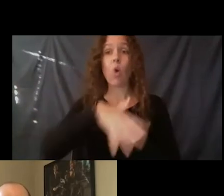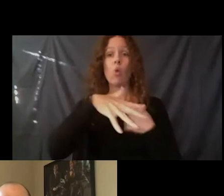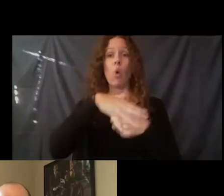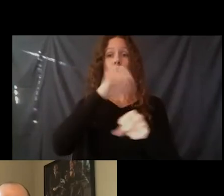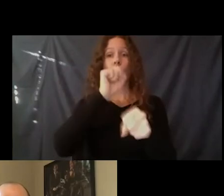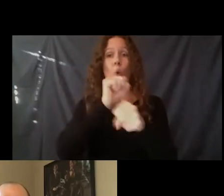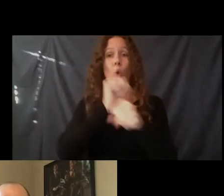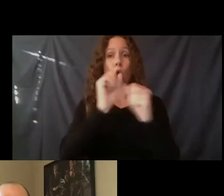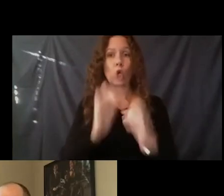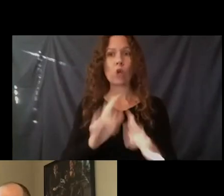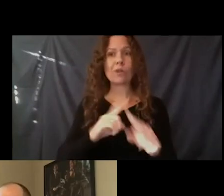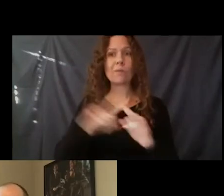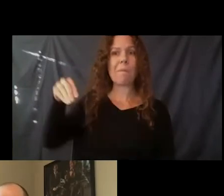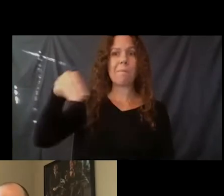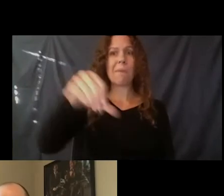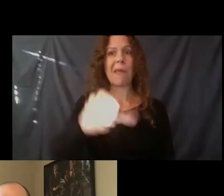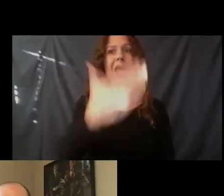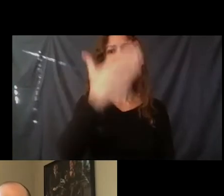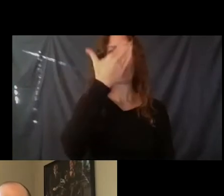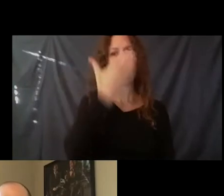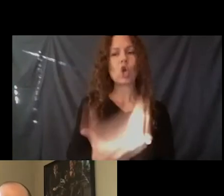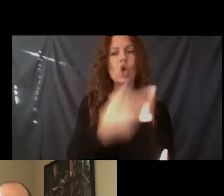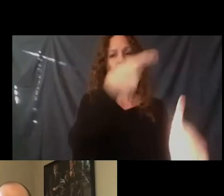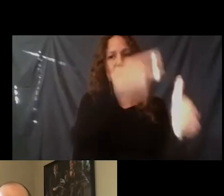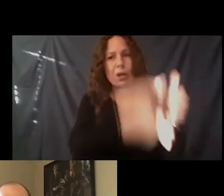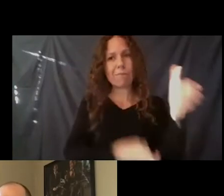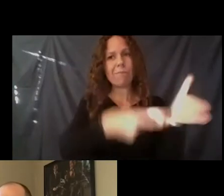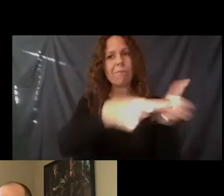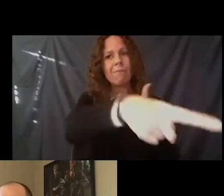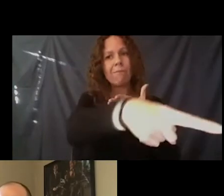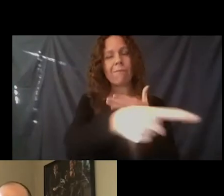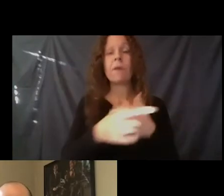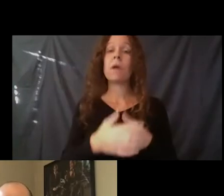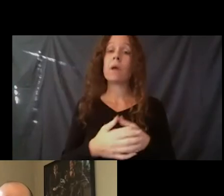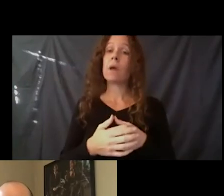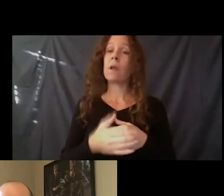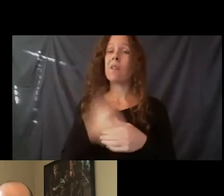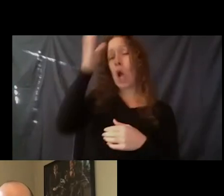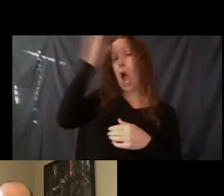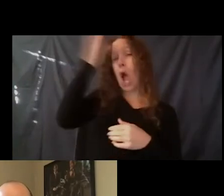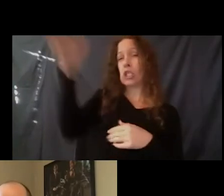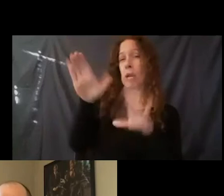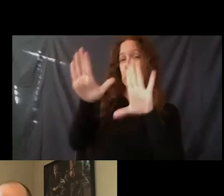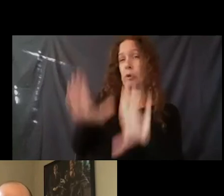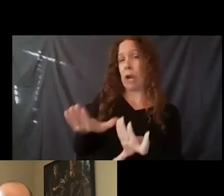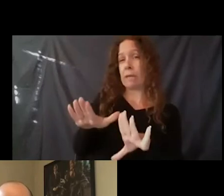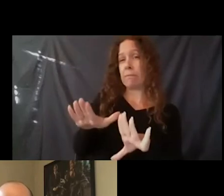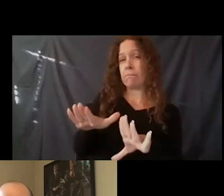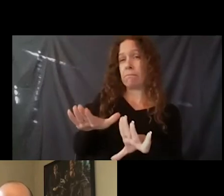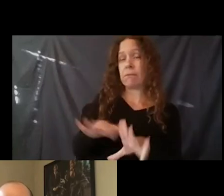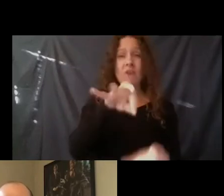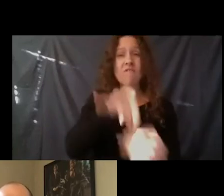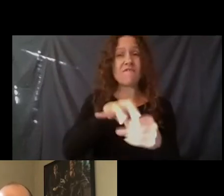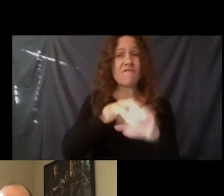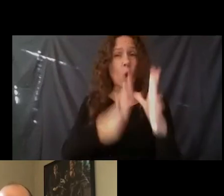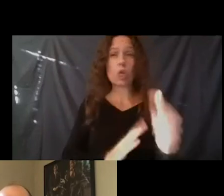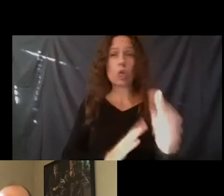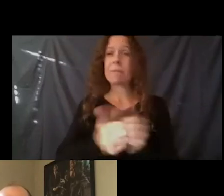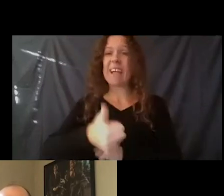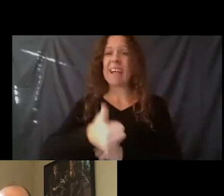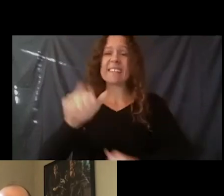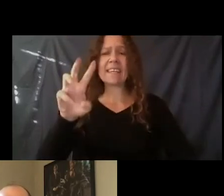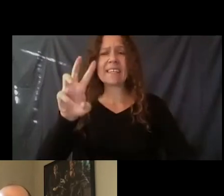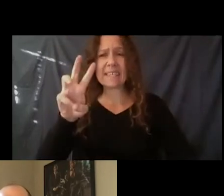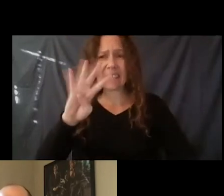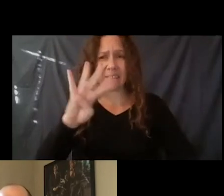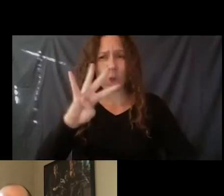wages. Now it's great in concept. It was passed by the voters with 64% of the